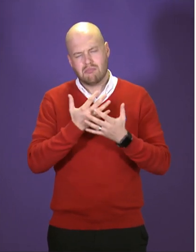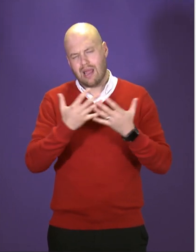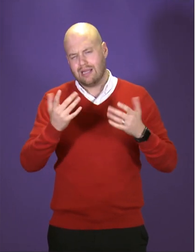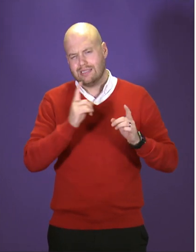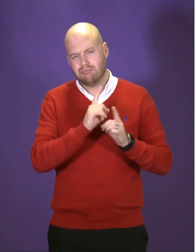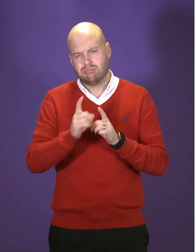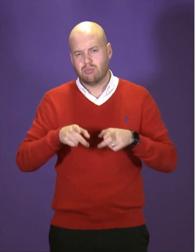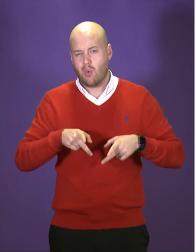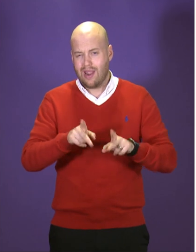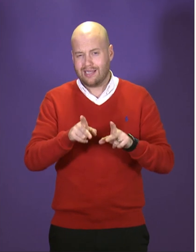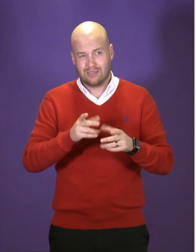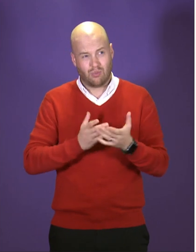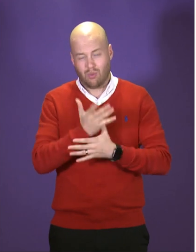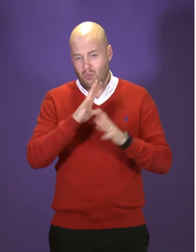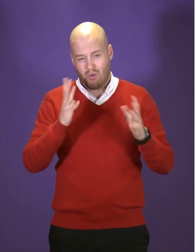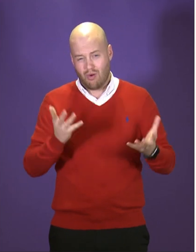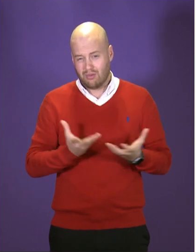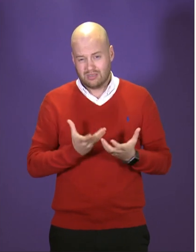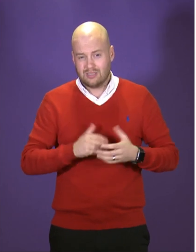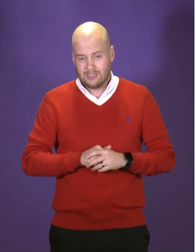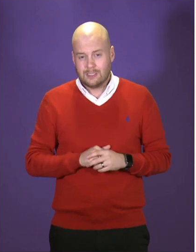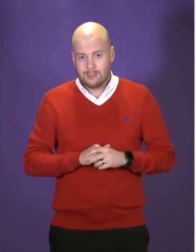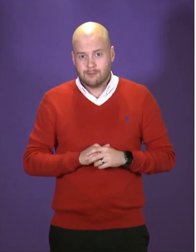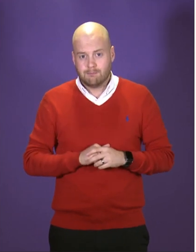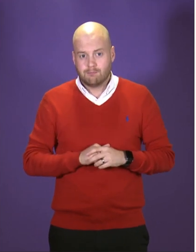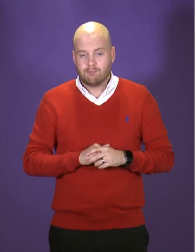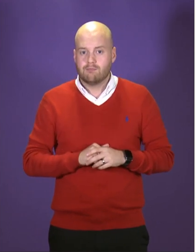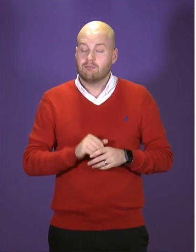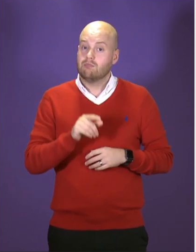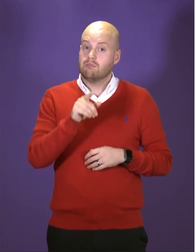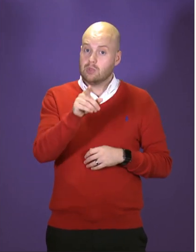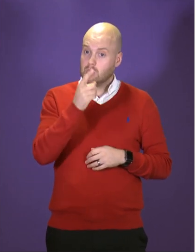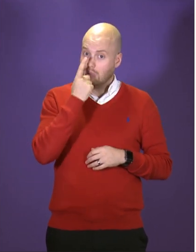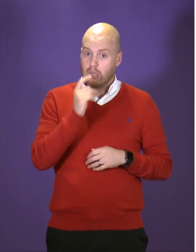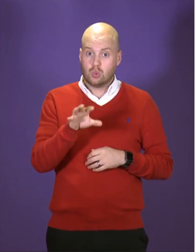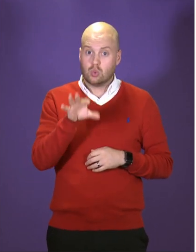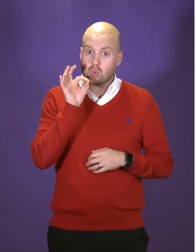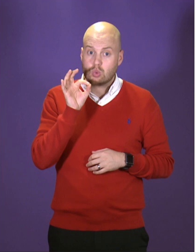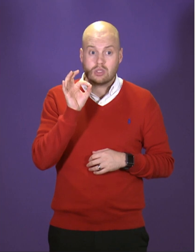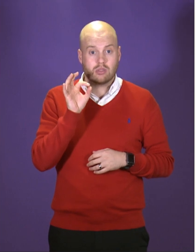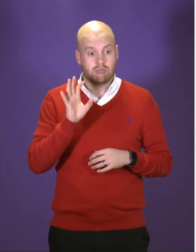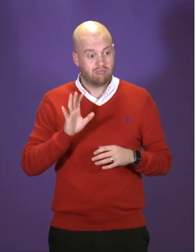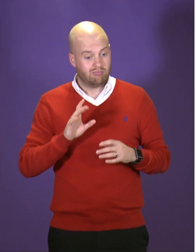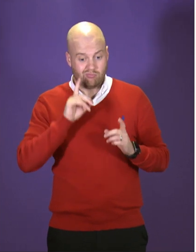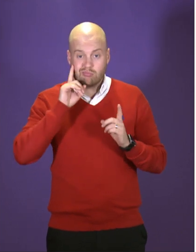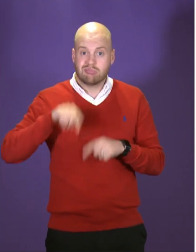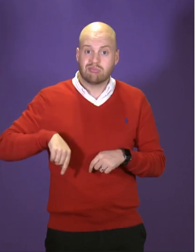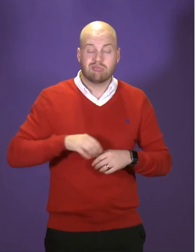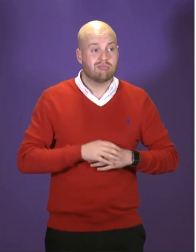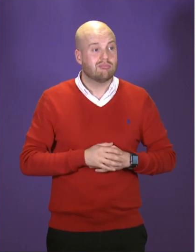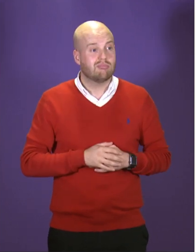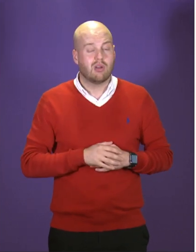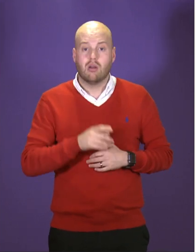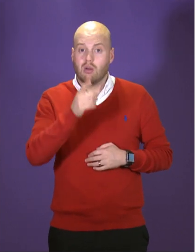globe. You may choose not to acknowledge it. You may choose to continue to cut the